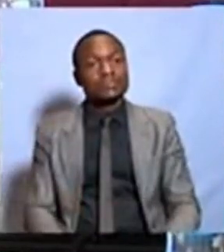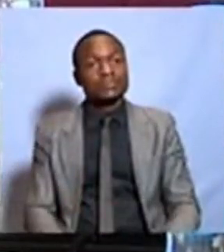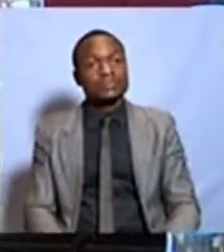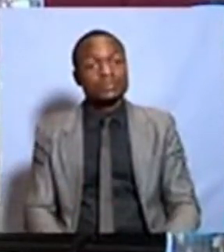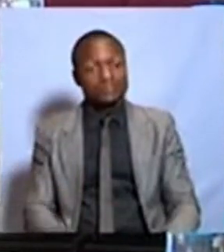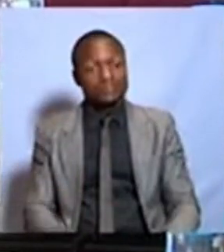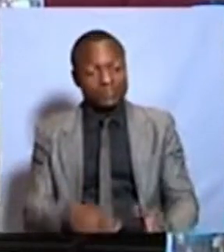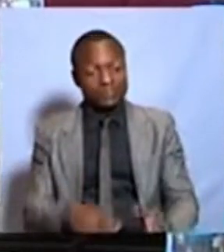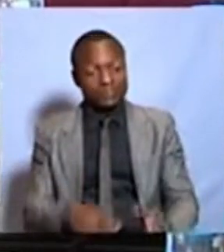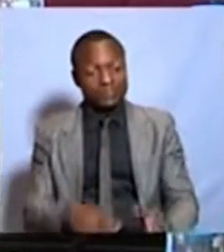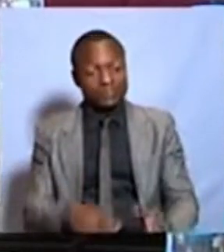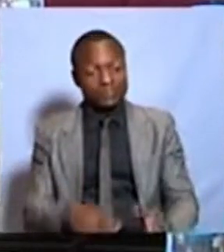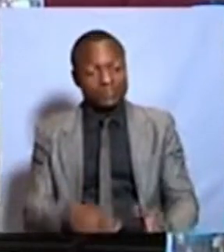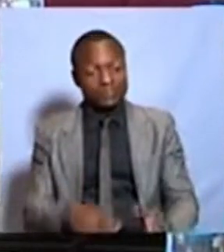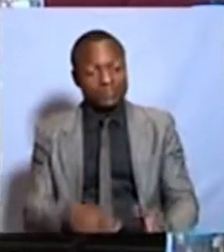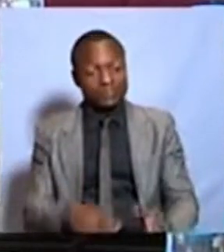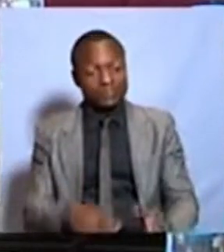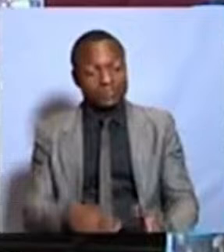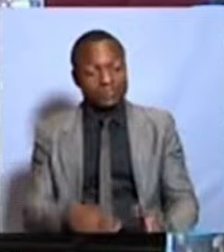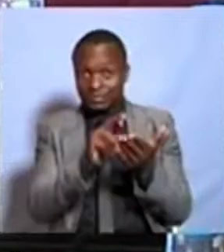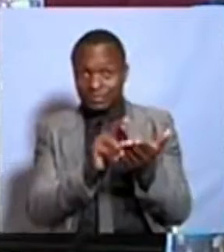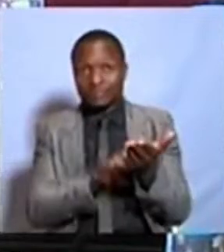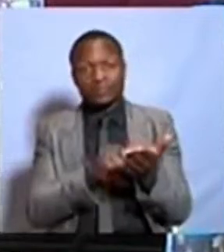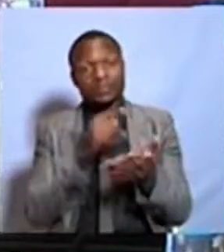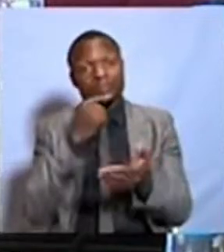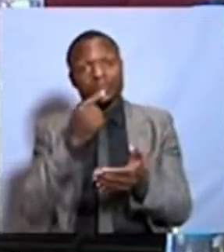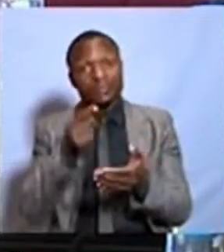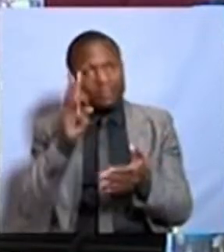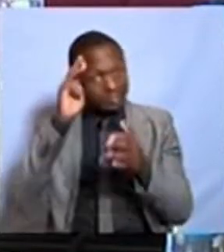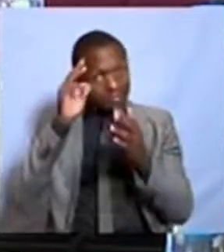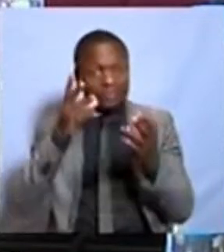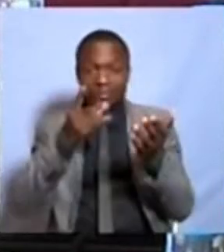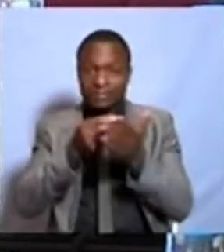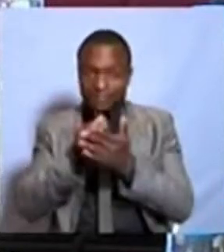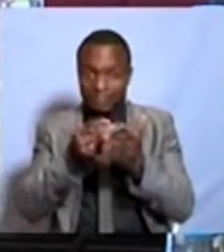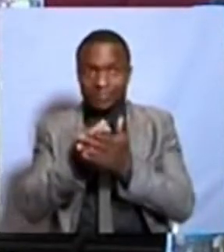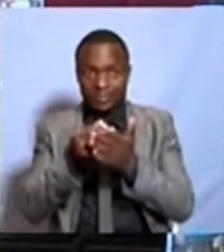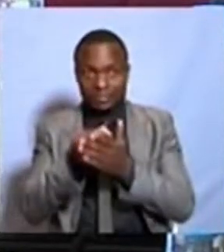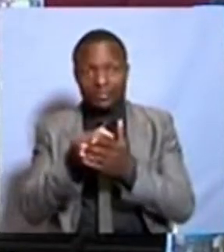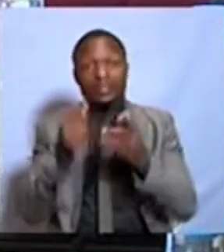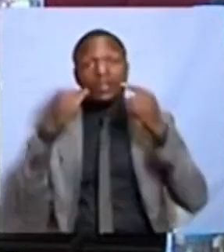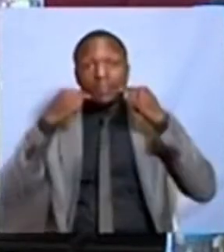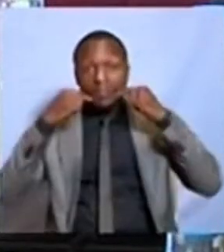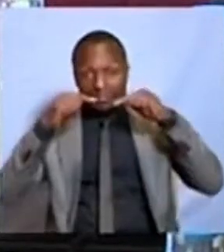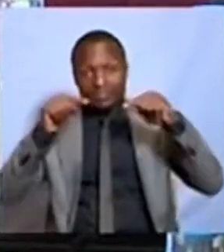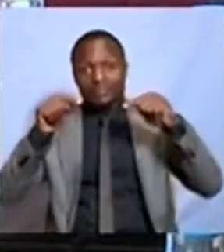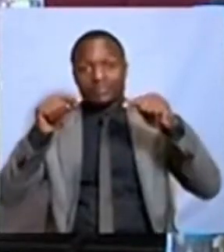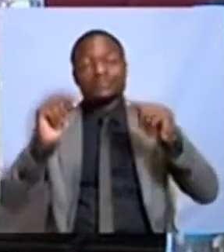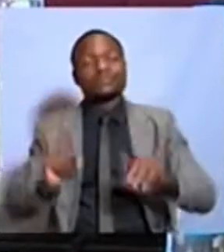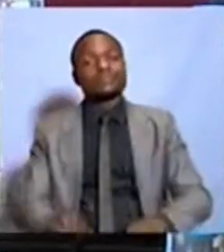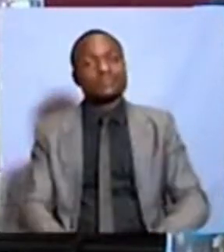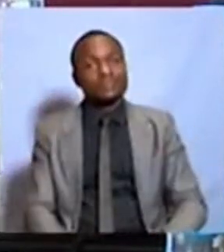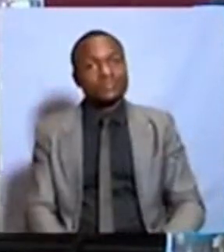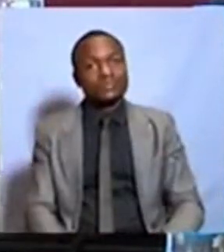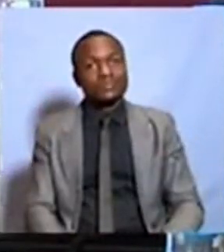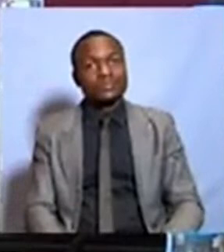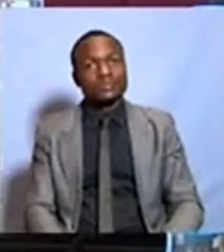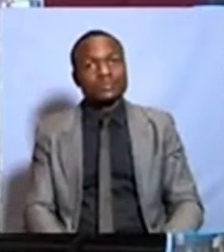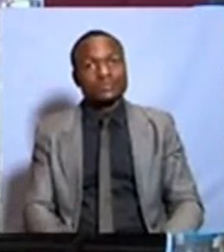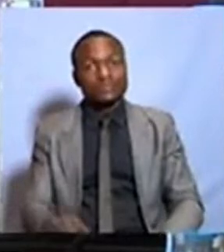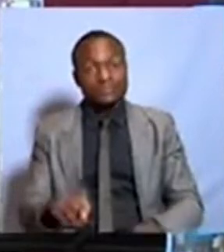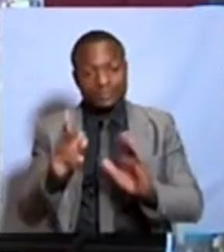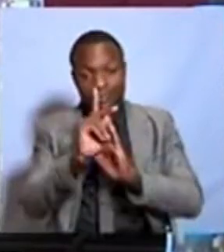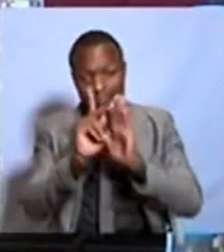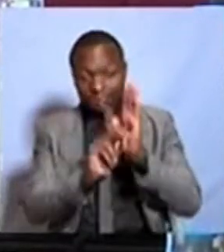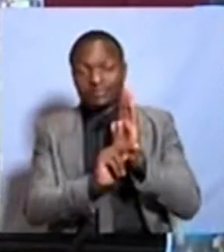overview where you have said the Minister of Finance announced the interventions that